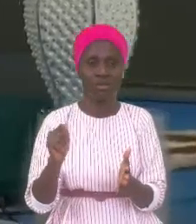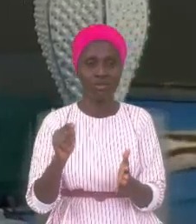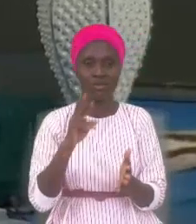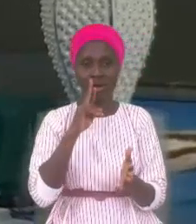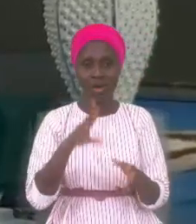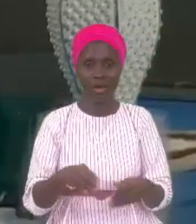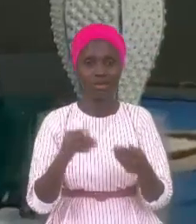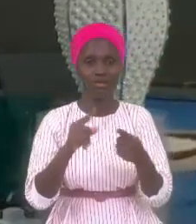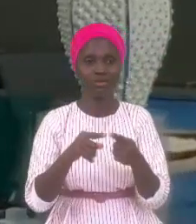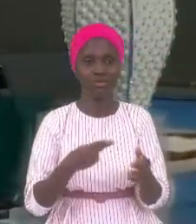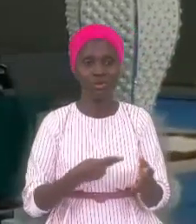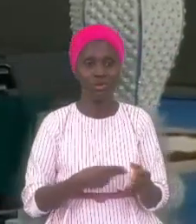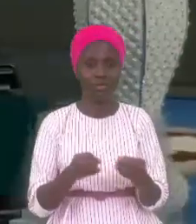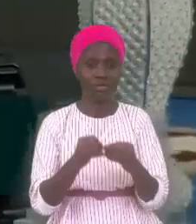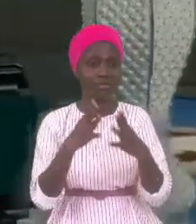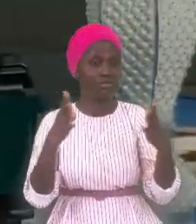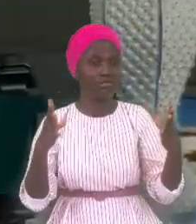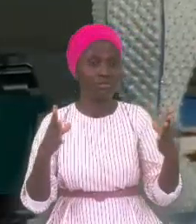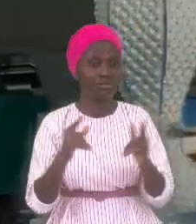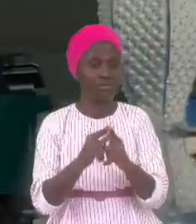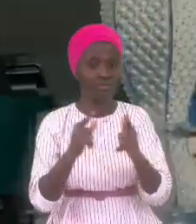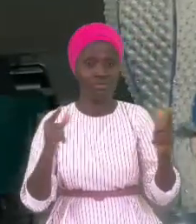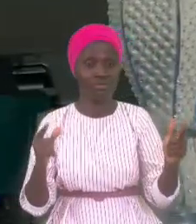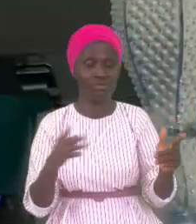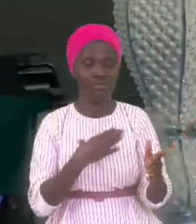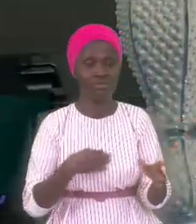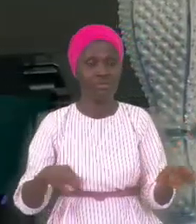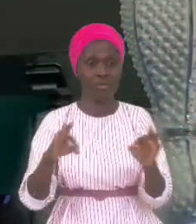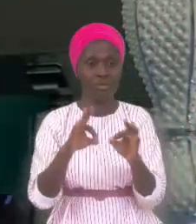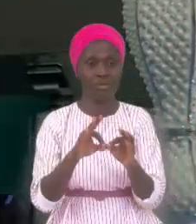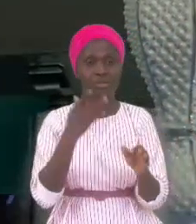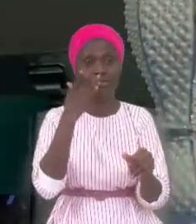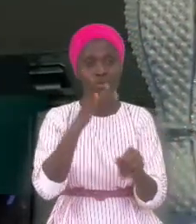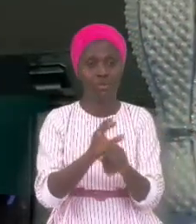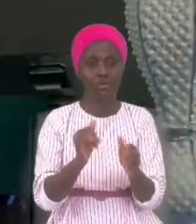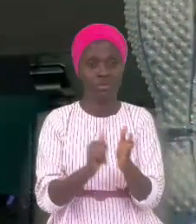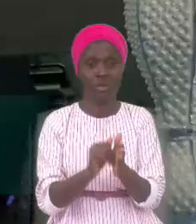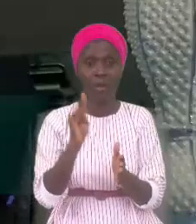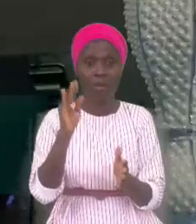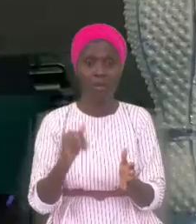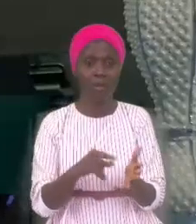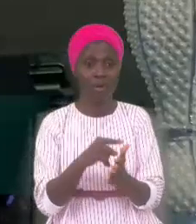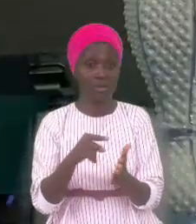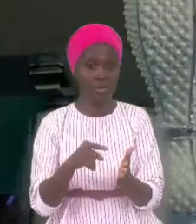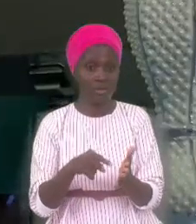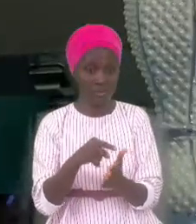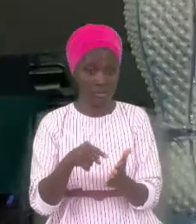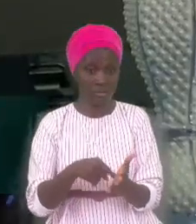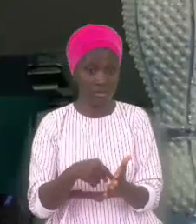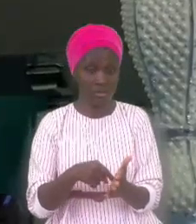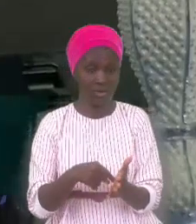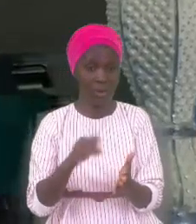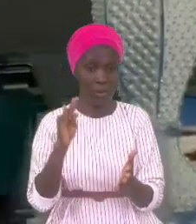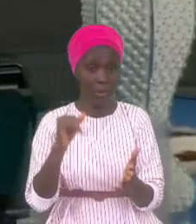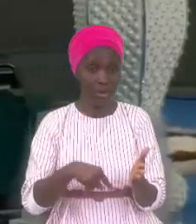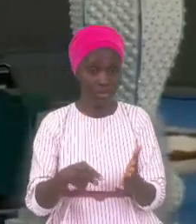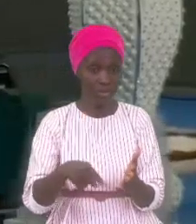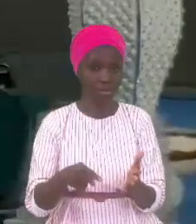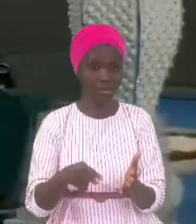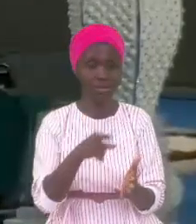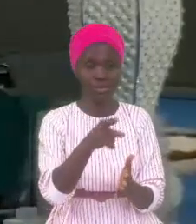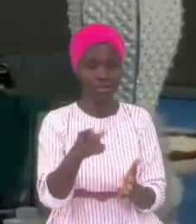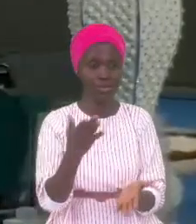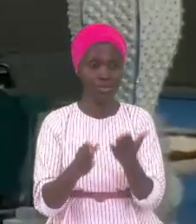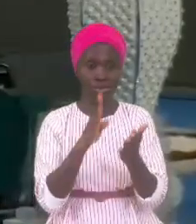and precious promises, that by these ye might be partakers. That's the word, partakers. You see